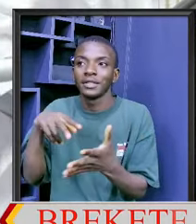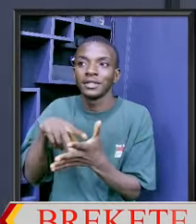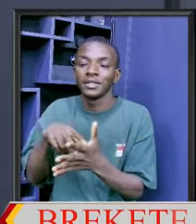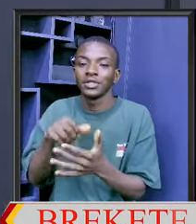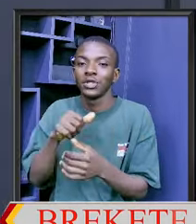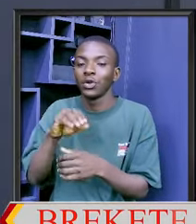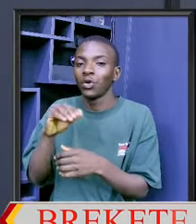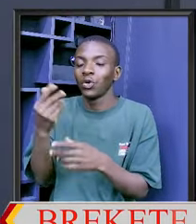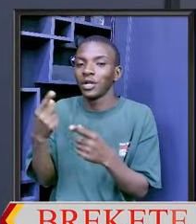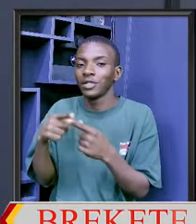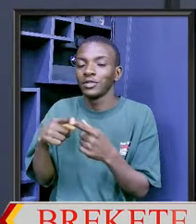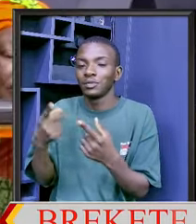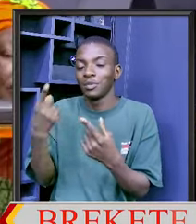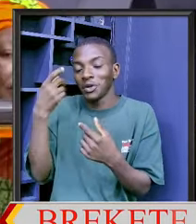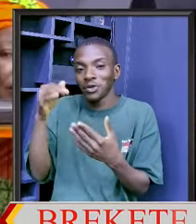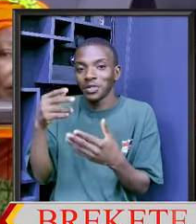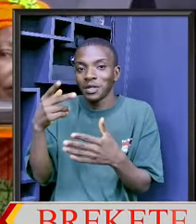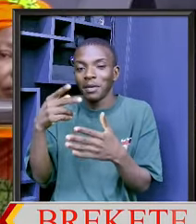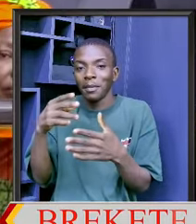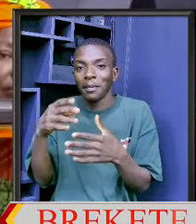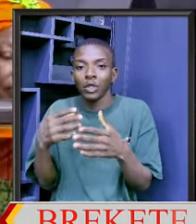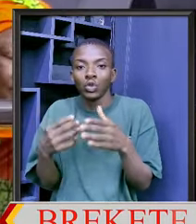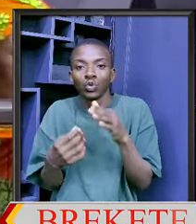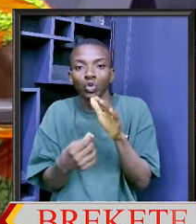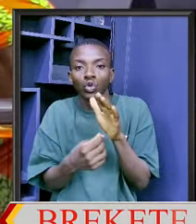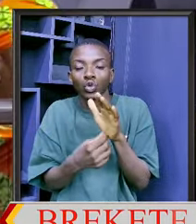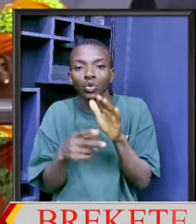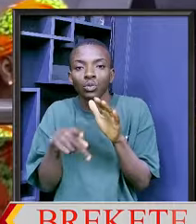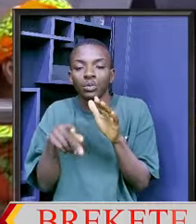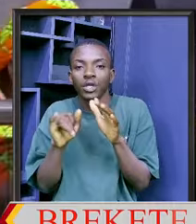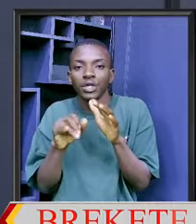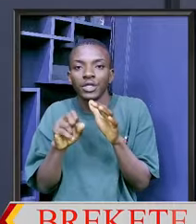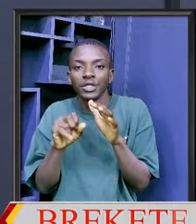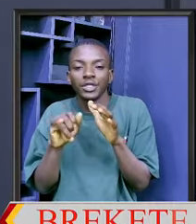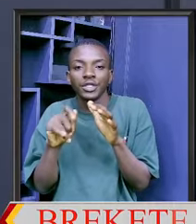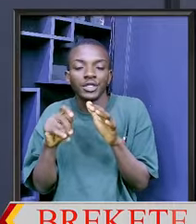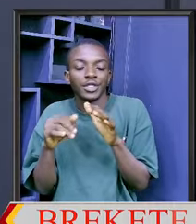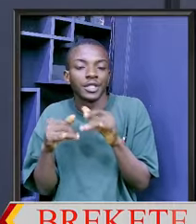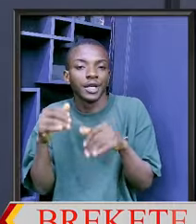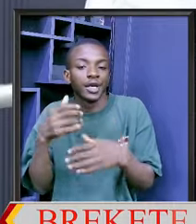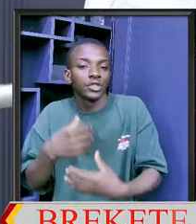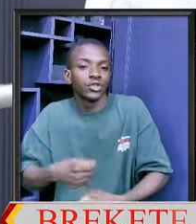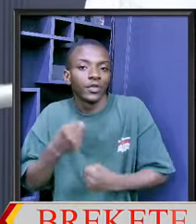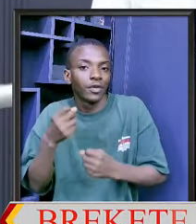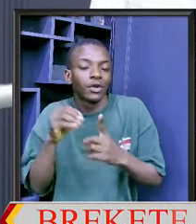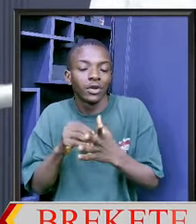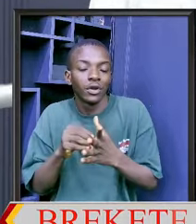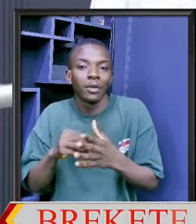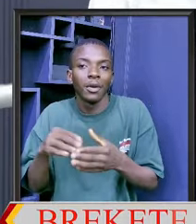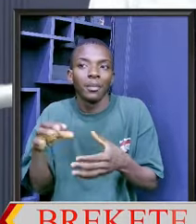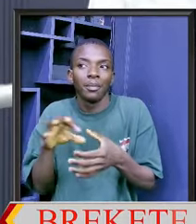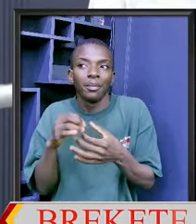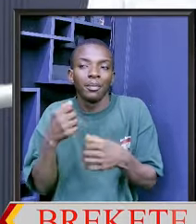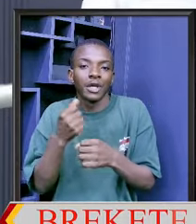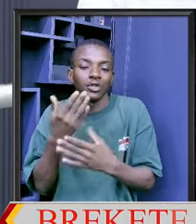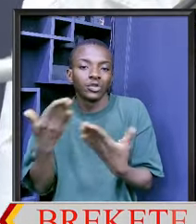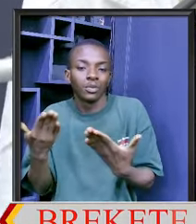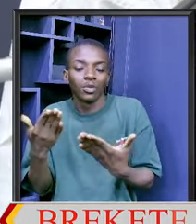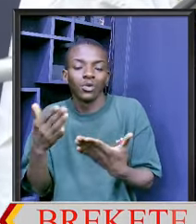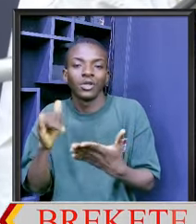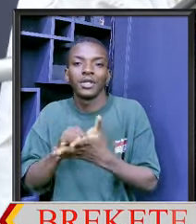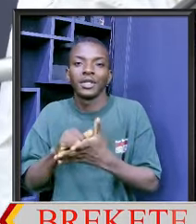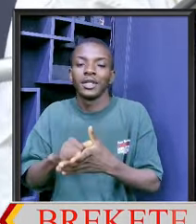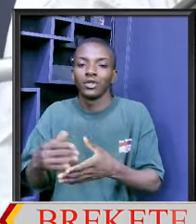establish in order that because now parasite them be they can't survive on their own. They must milk someone